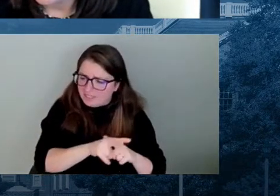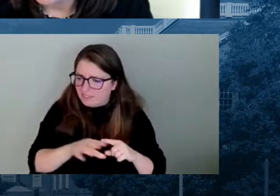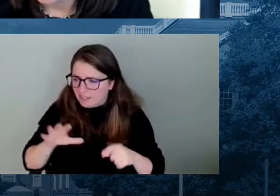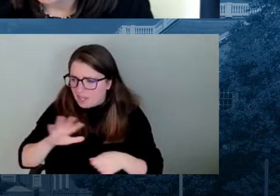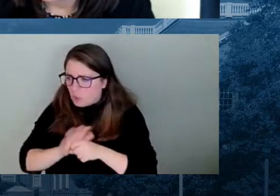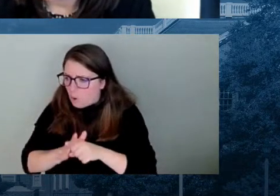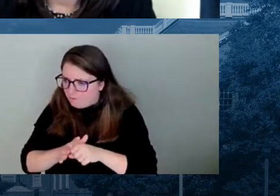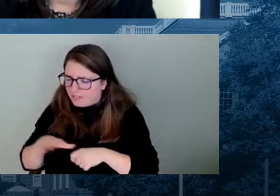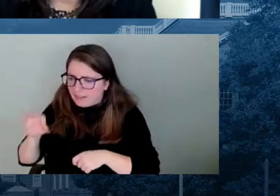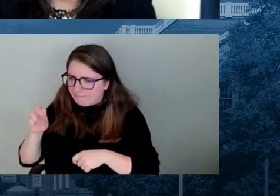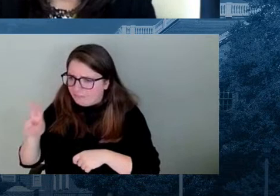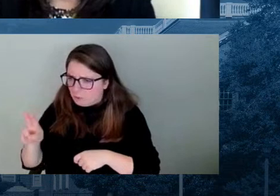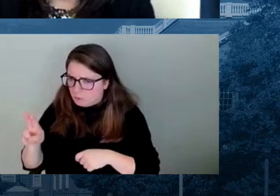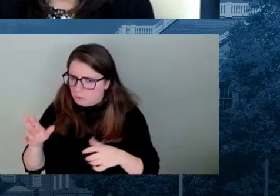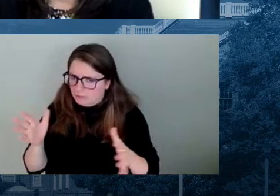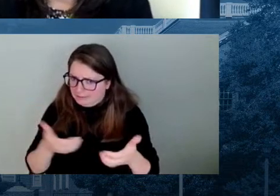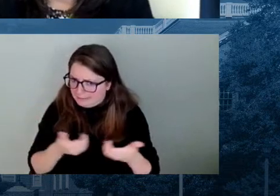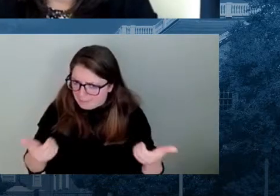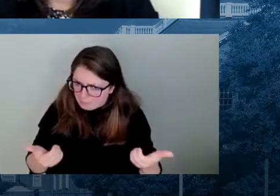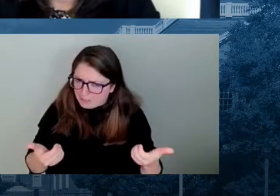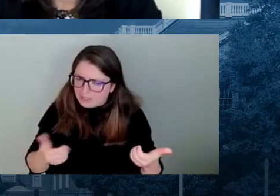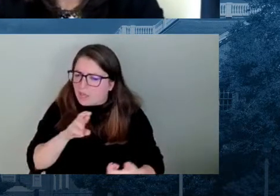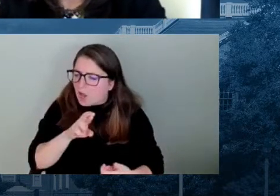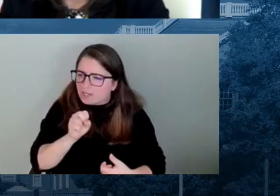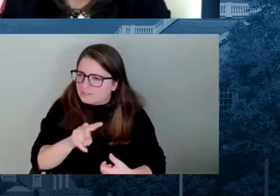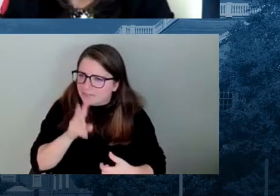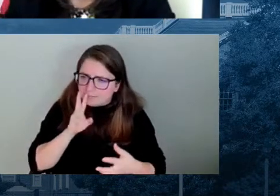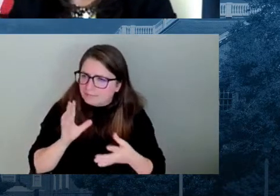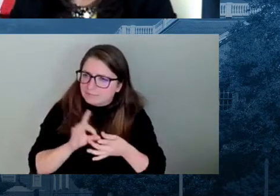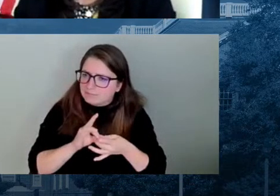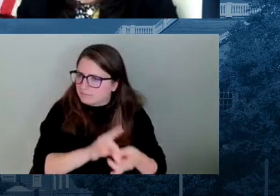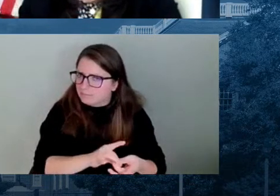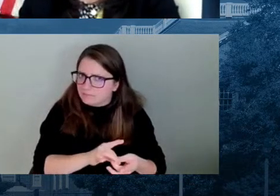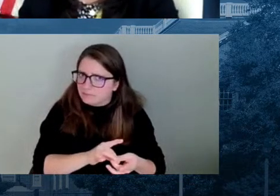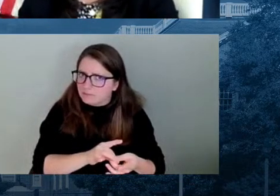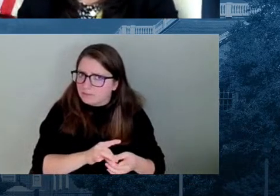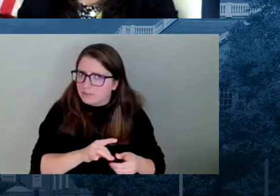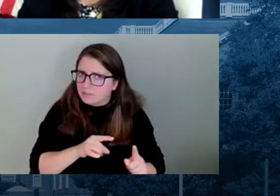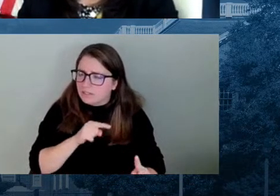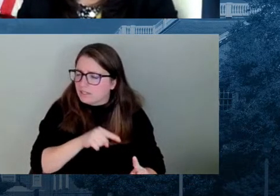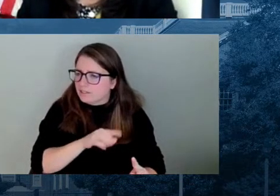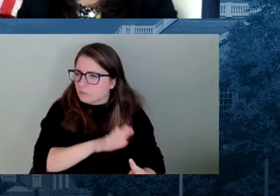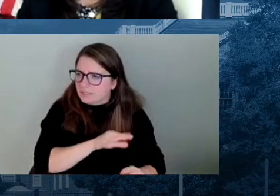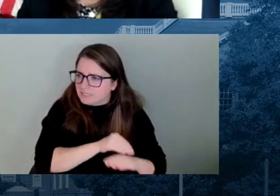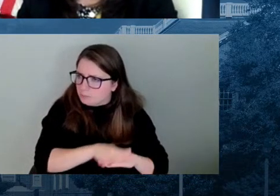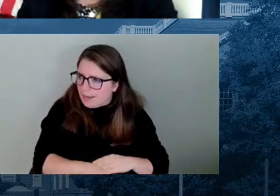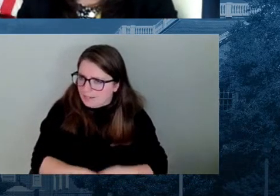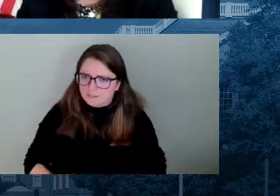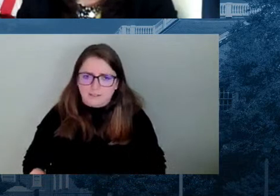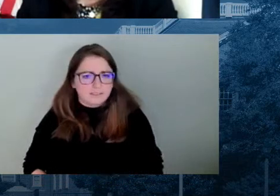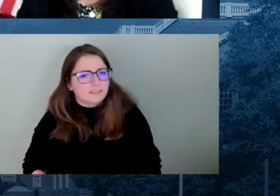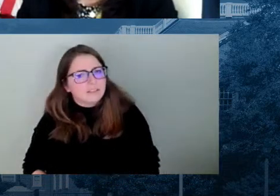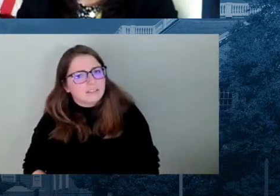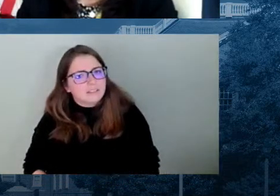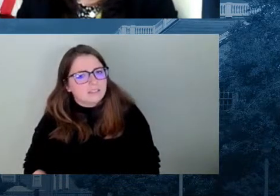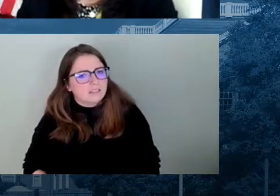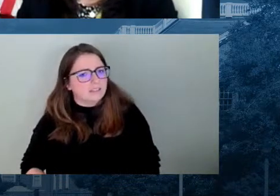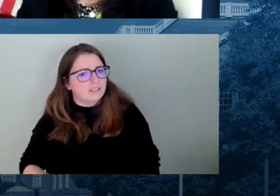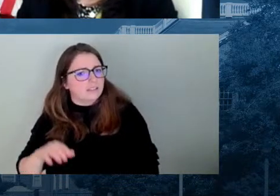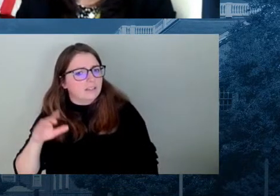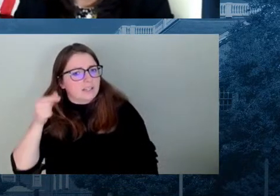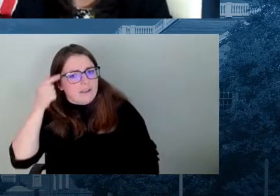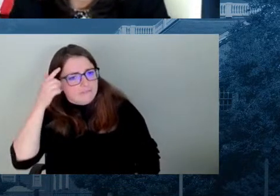most resemble in terms of its spread and who it affects? Turn that over to either